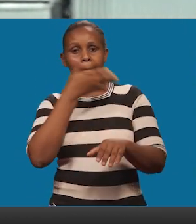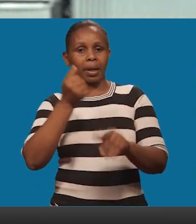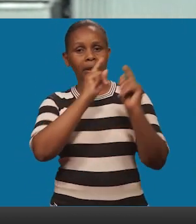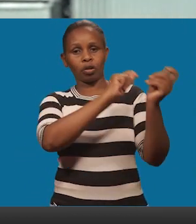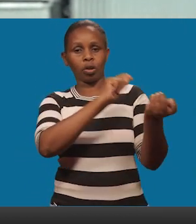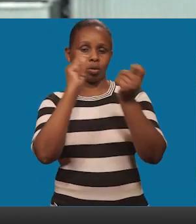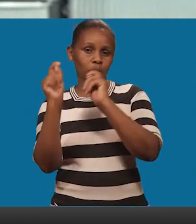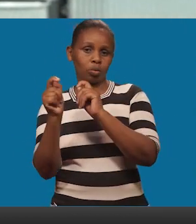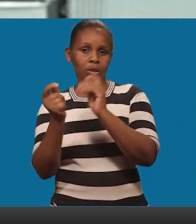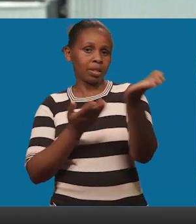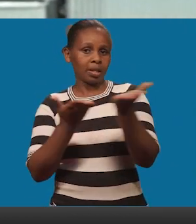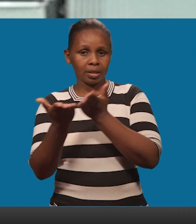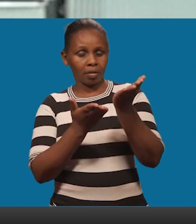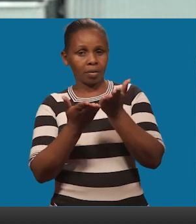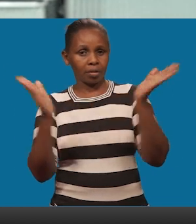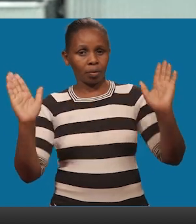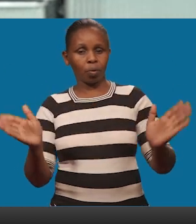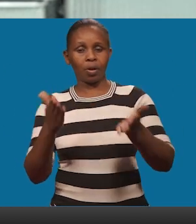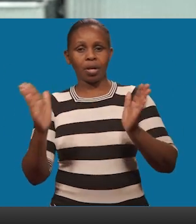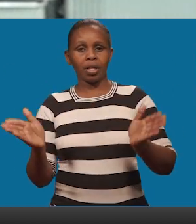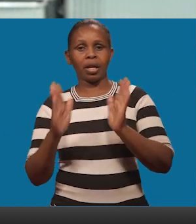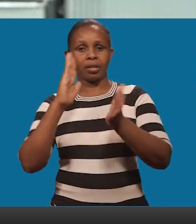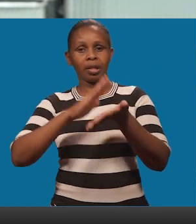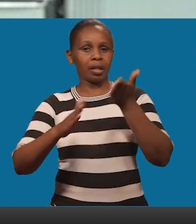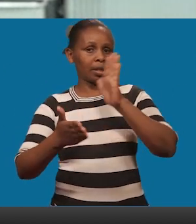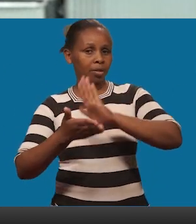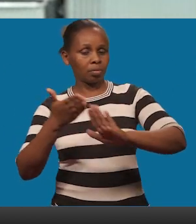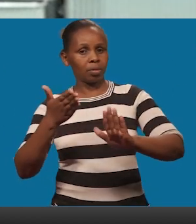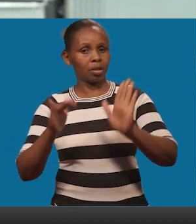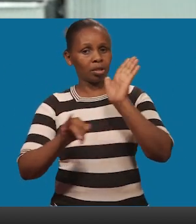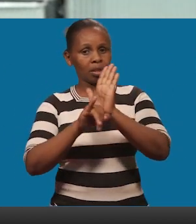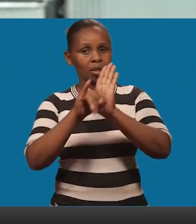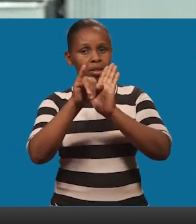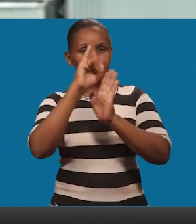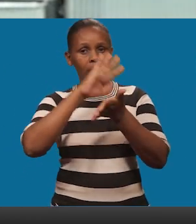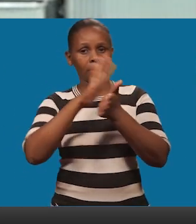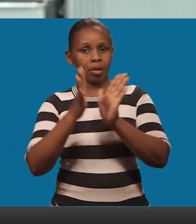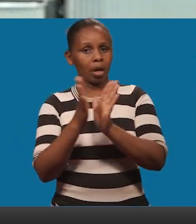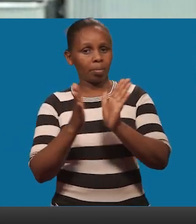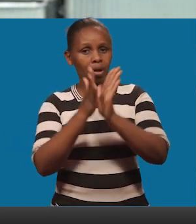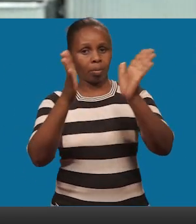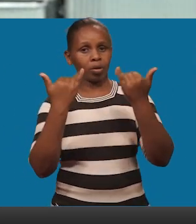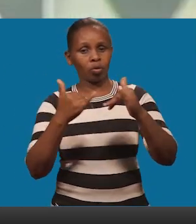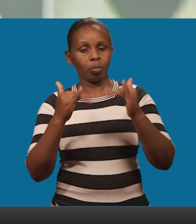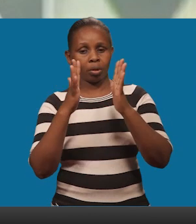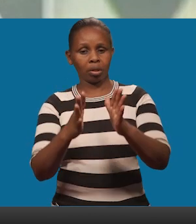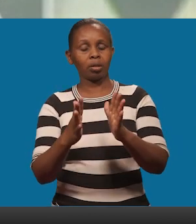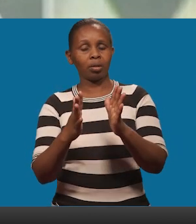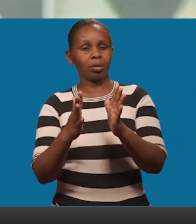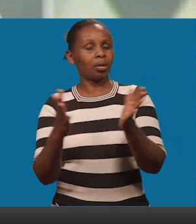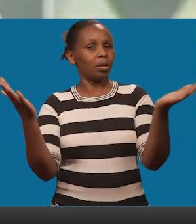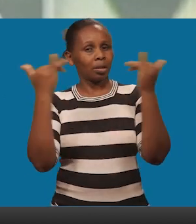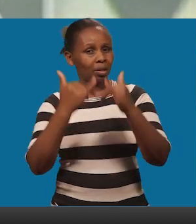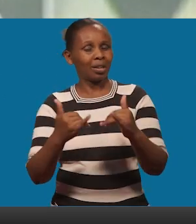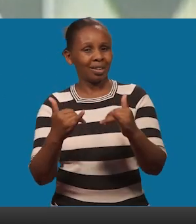transportation. We are encouraged to see that the space is increasingly becoming open to players. Electric